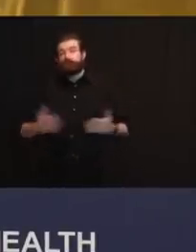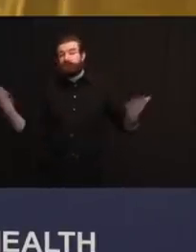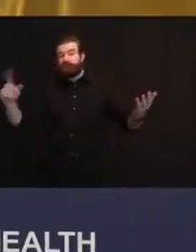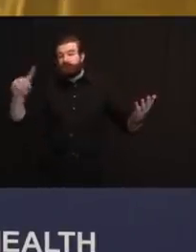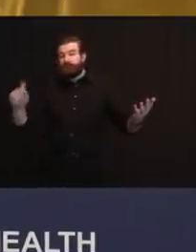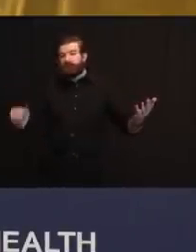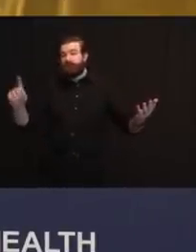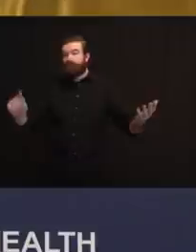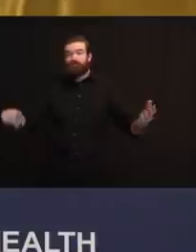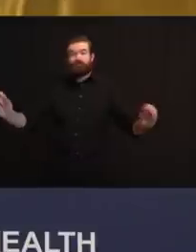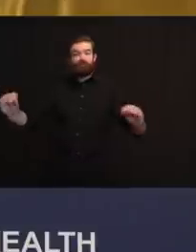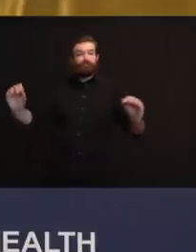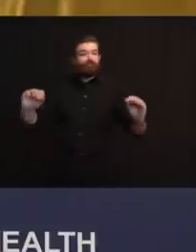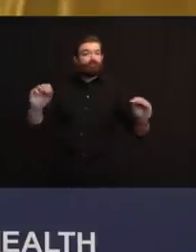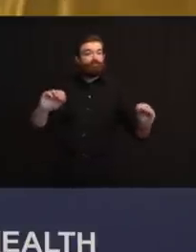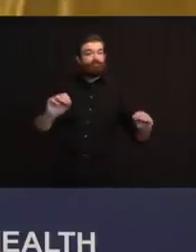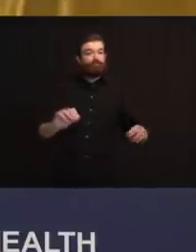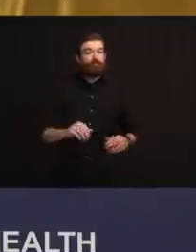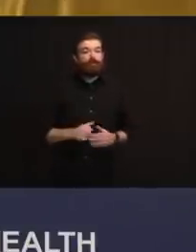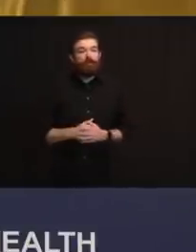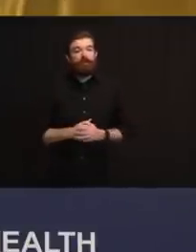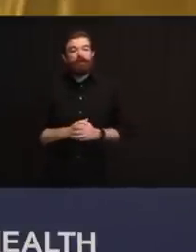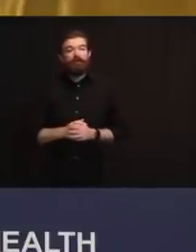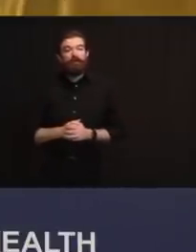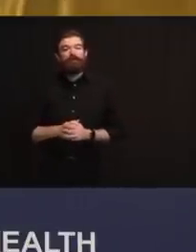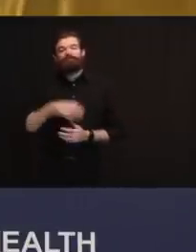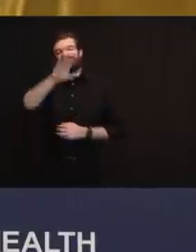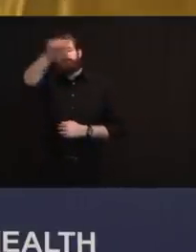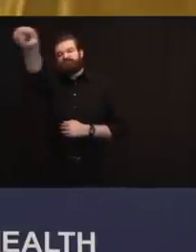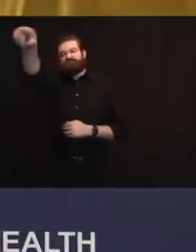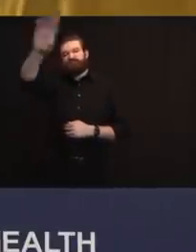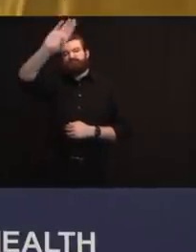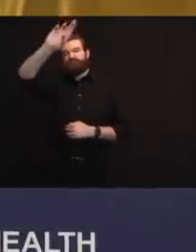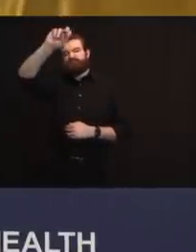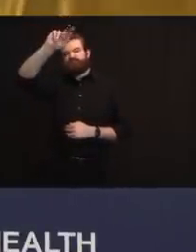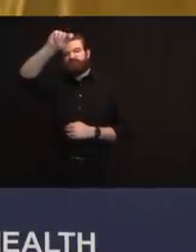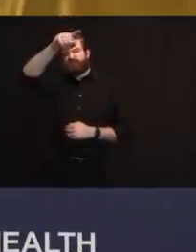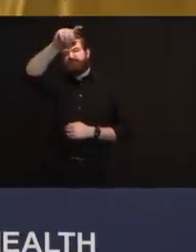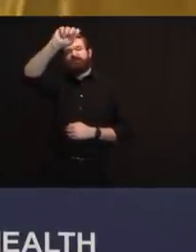So Sarah, we're going to come all the way over to Brent over here. Give us a sec, Brent.